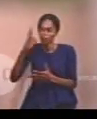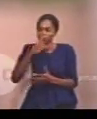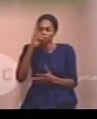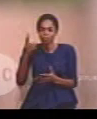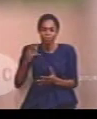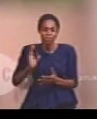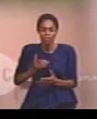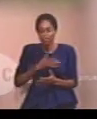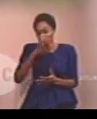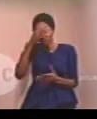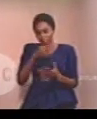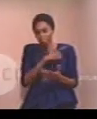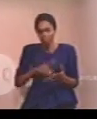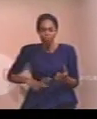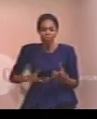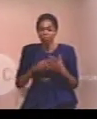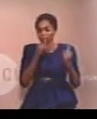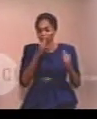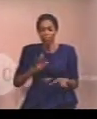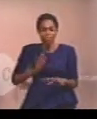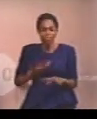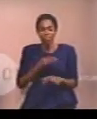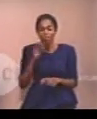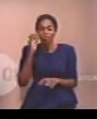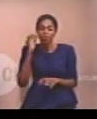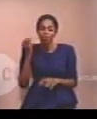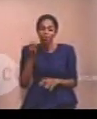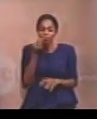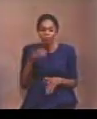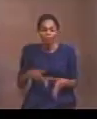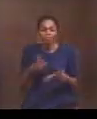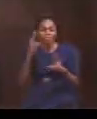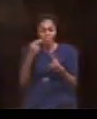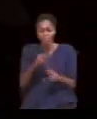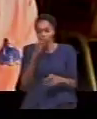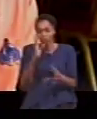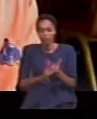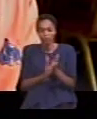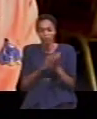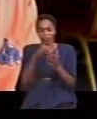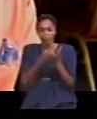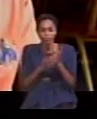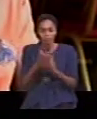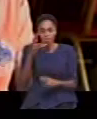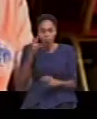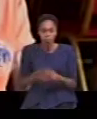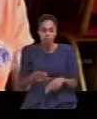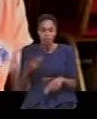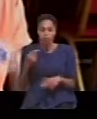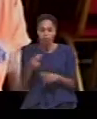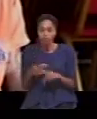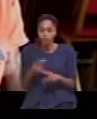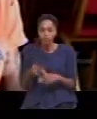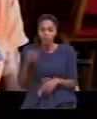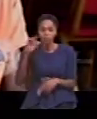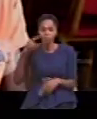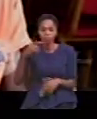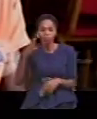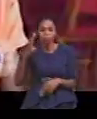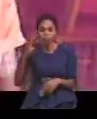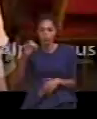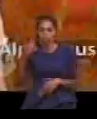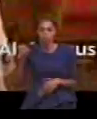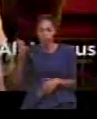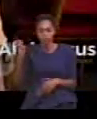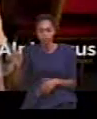bless my home. May his name be praised forever in Jesus' name. My name is Igoja Elifoshius. Here is